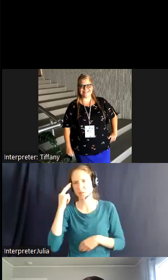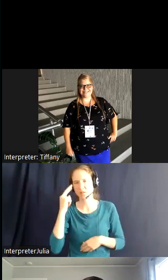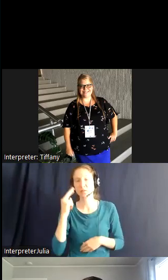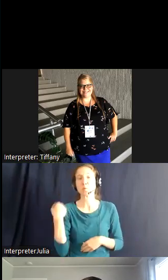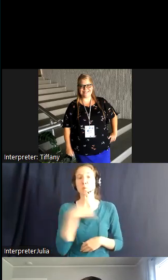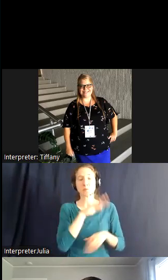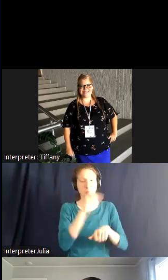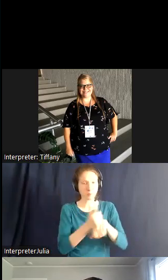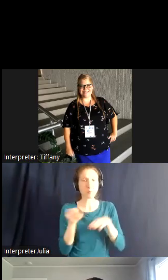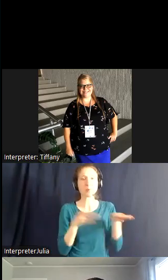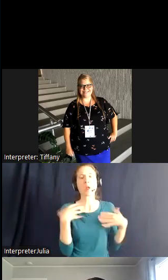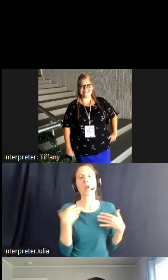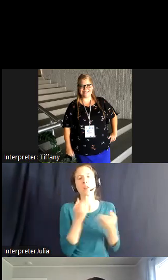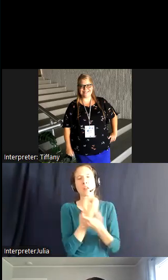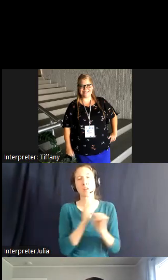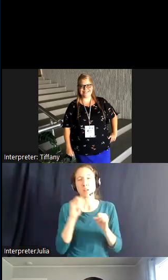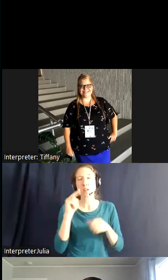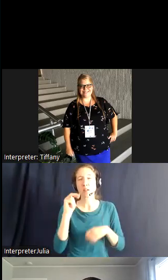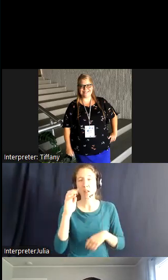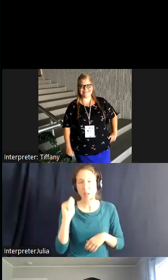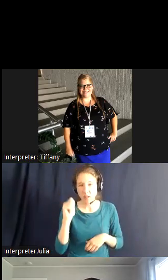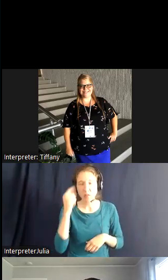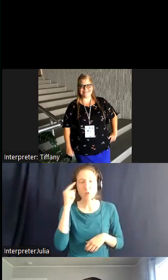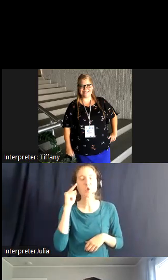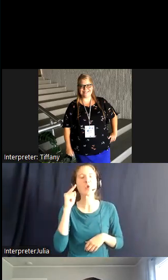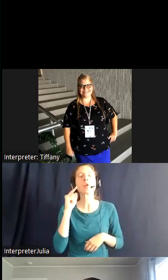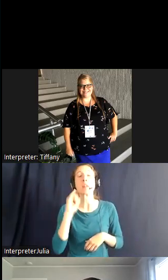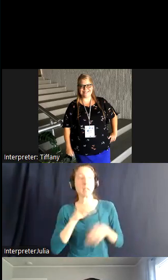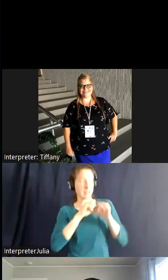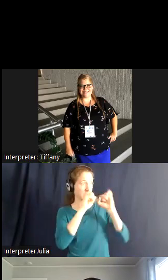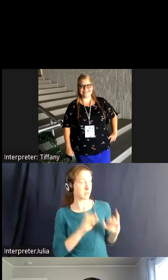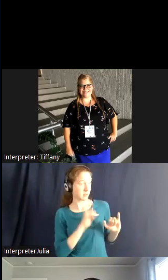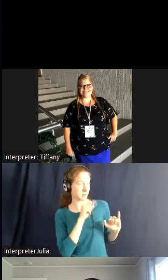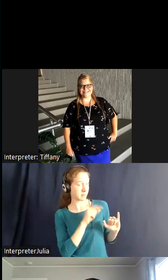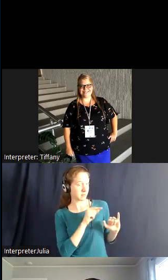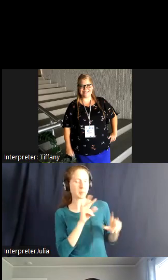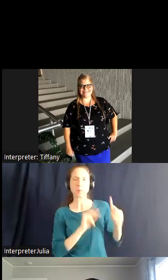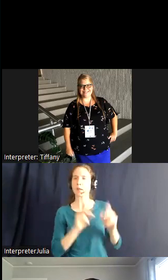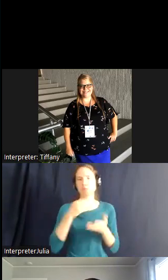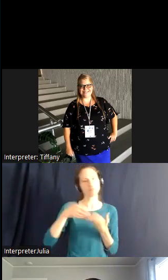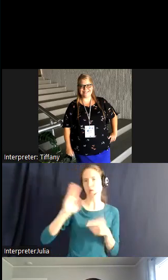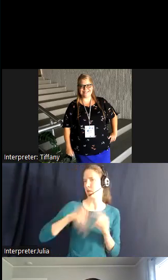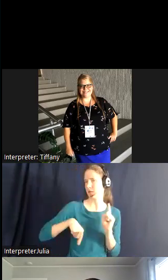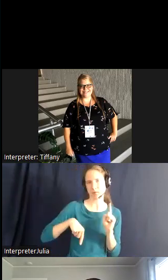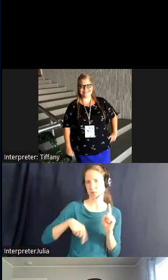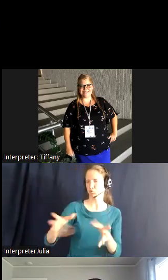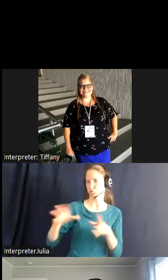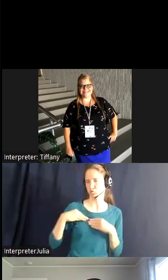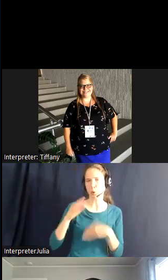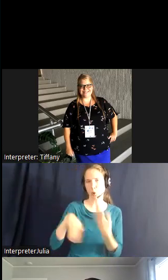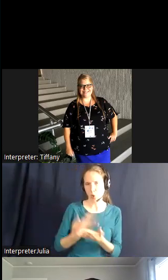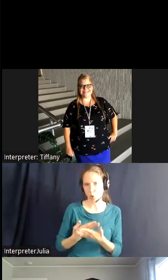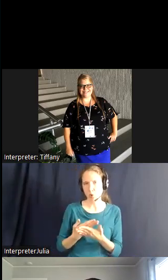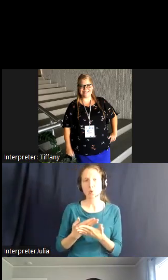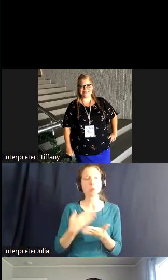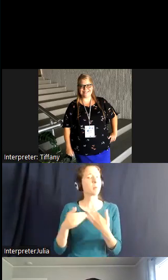the future state, the goal is really that this safety net system is one where people cannot be turned away from care due to things like their ability to